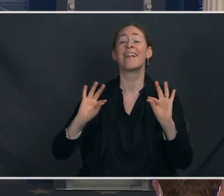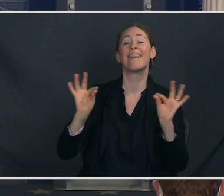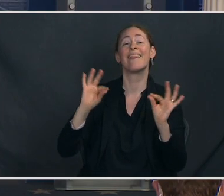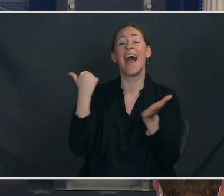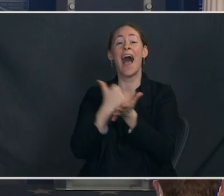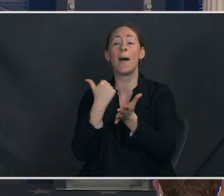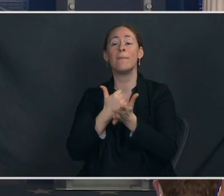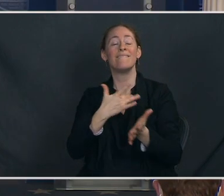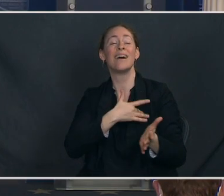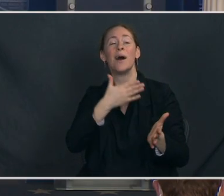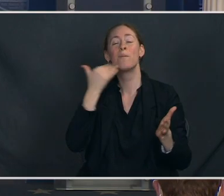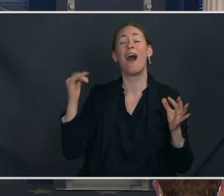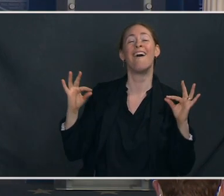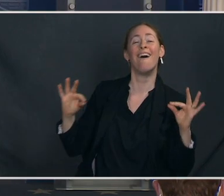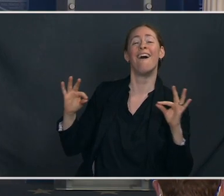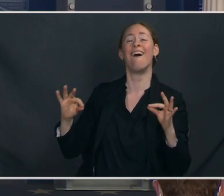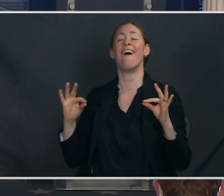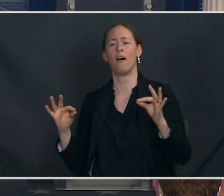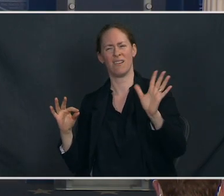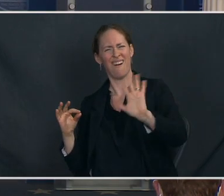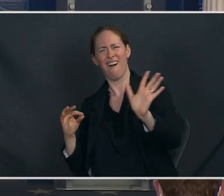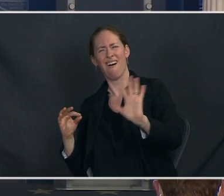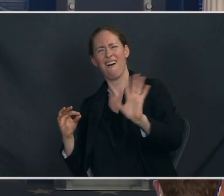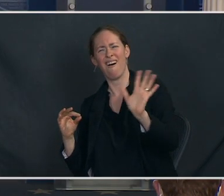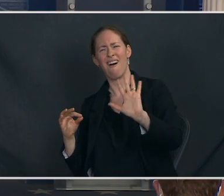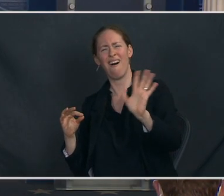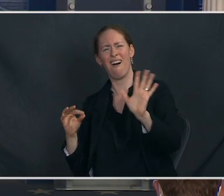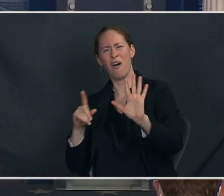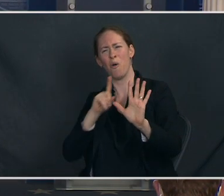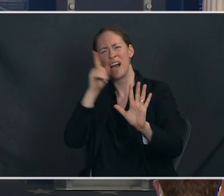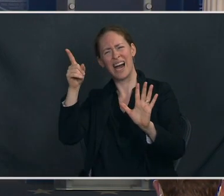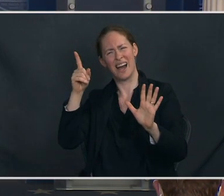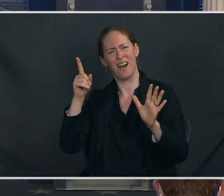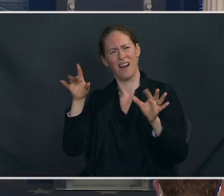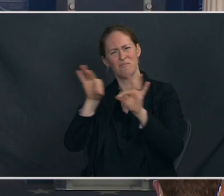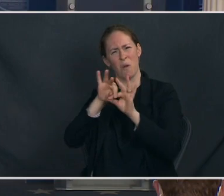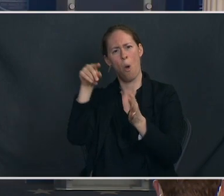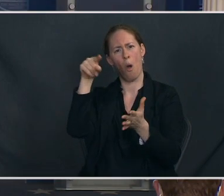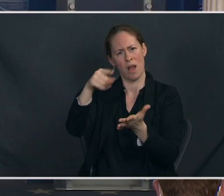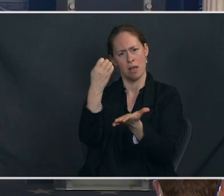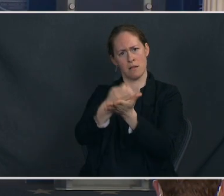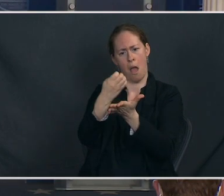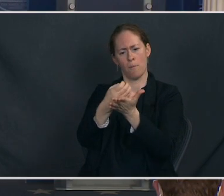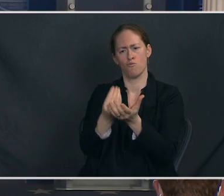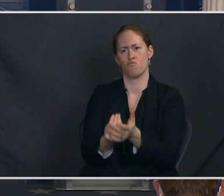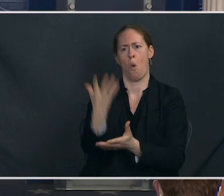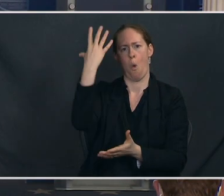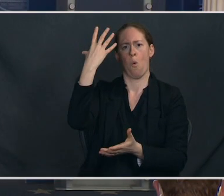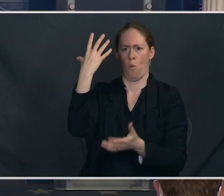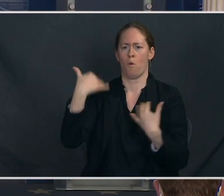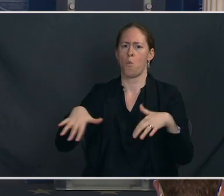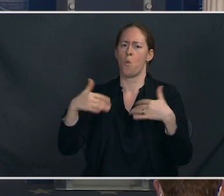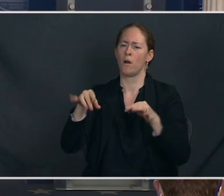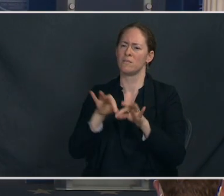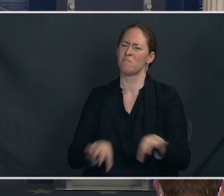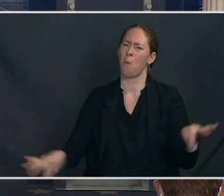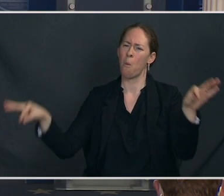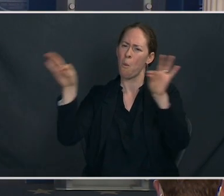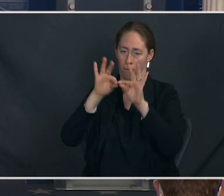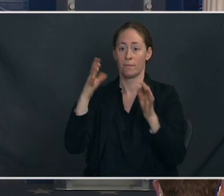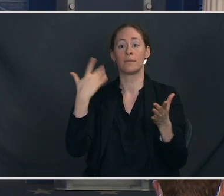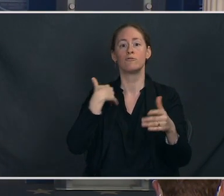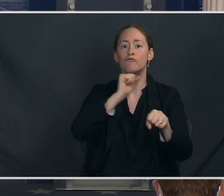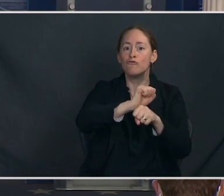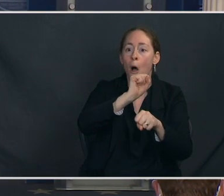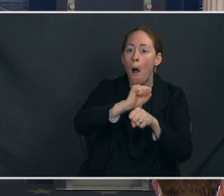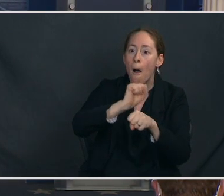in equity is good for economic growth, and it creates jobs for all Americans. Economists have